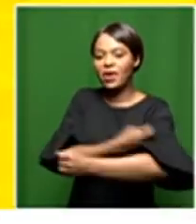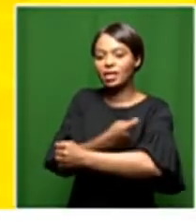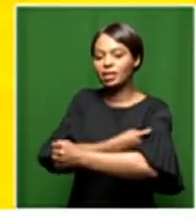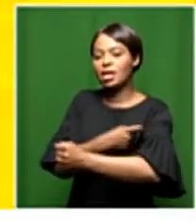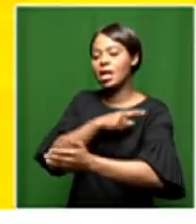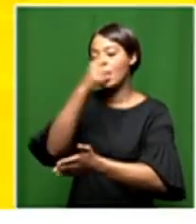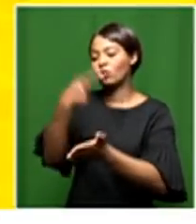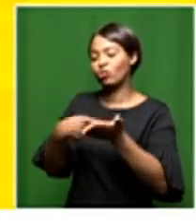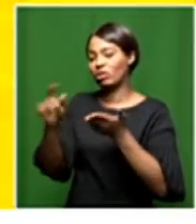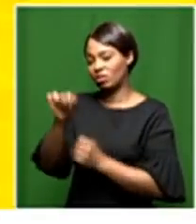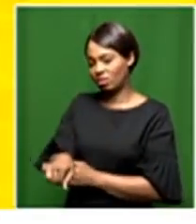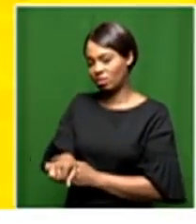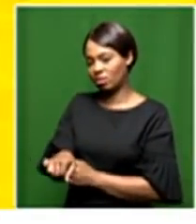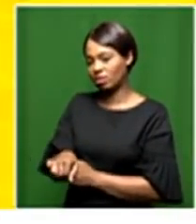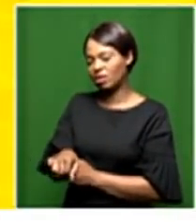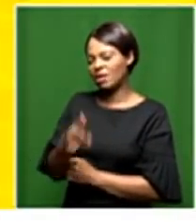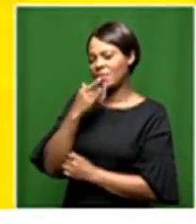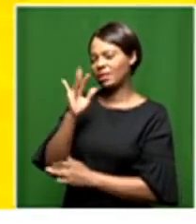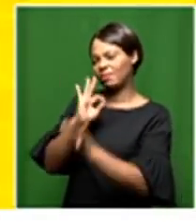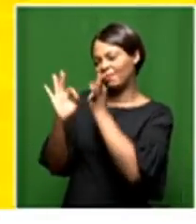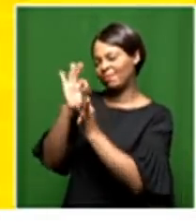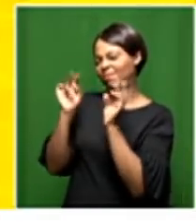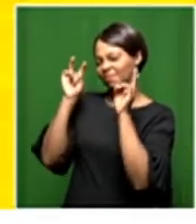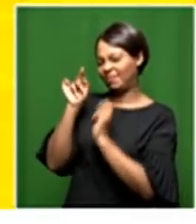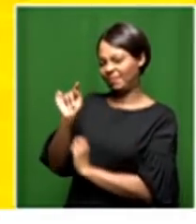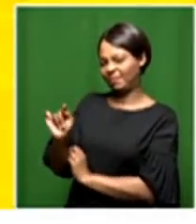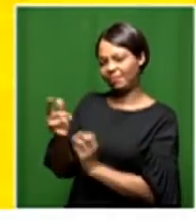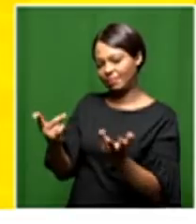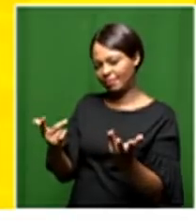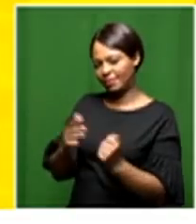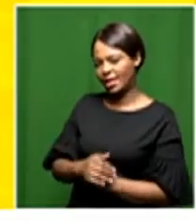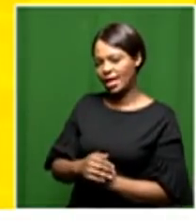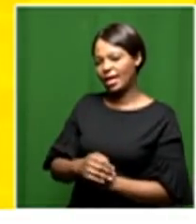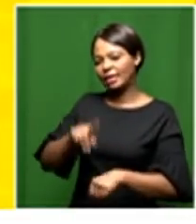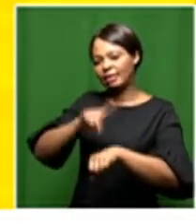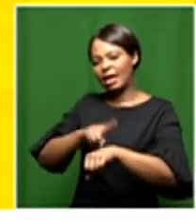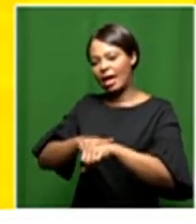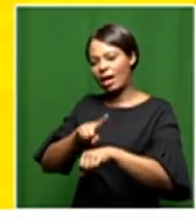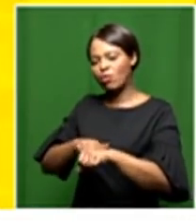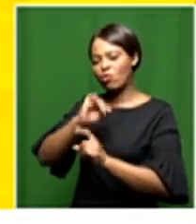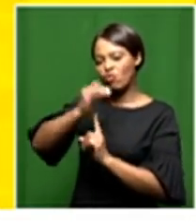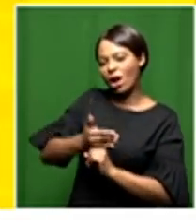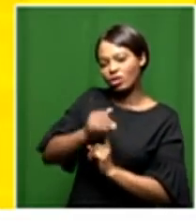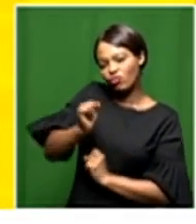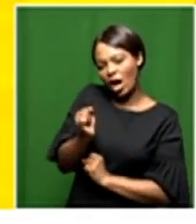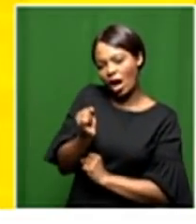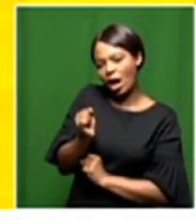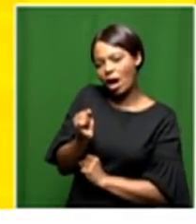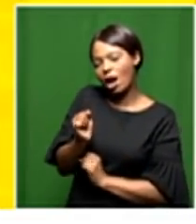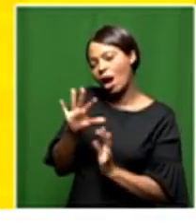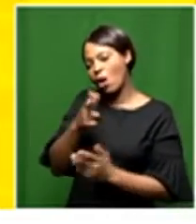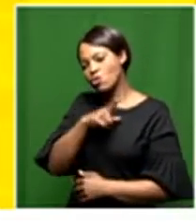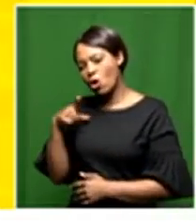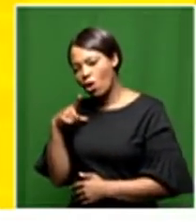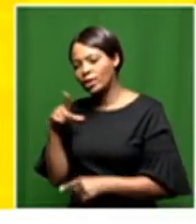next week, Ephert. Please speak to us about that. What is the quarantine period, and when exactly does the